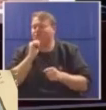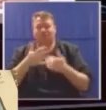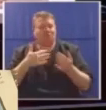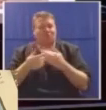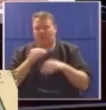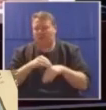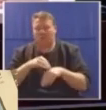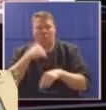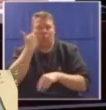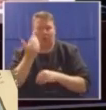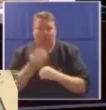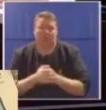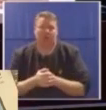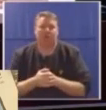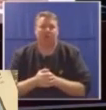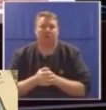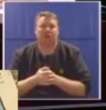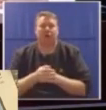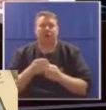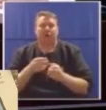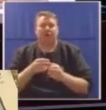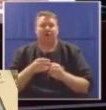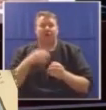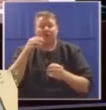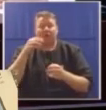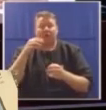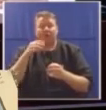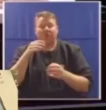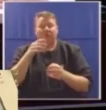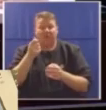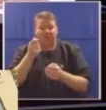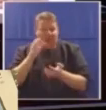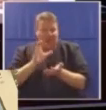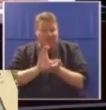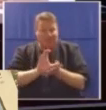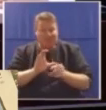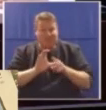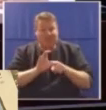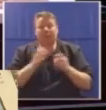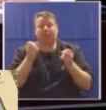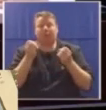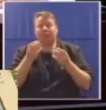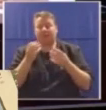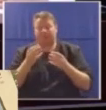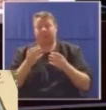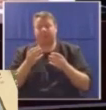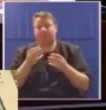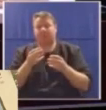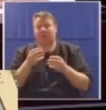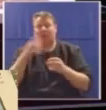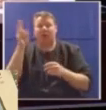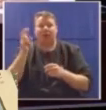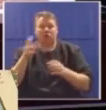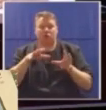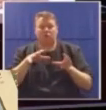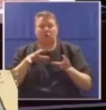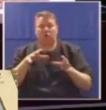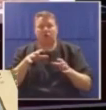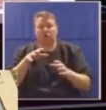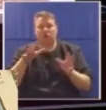is for the energy sector, including the decommissioning of those